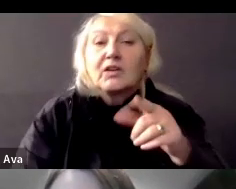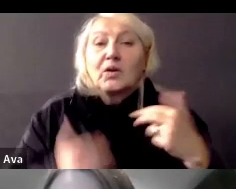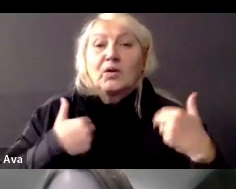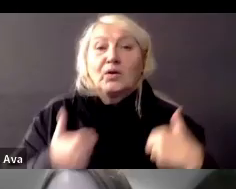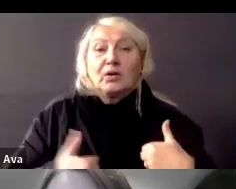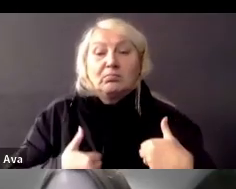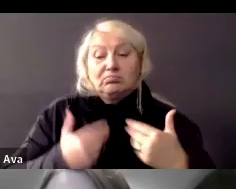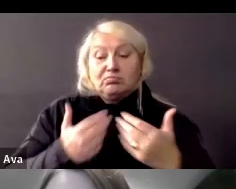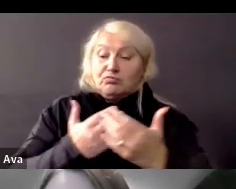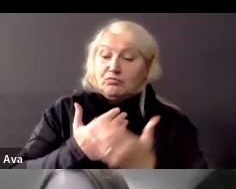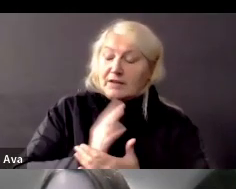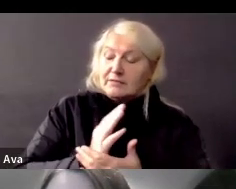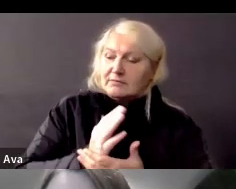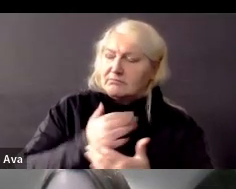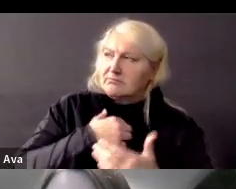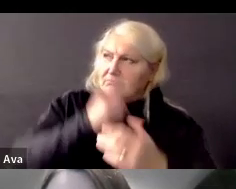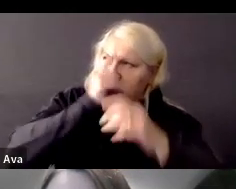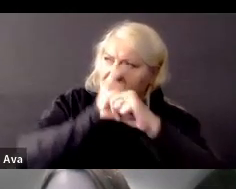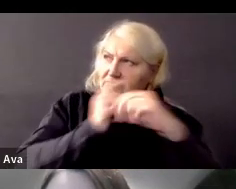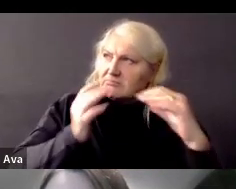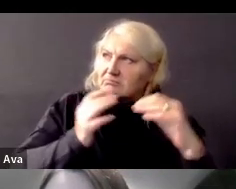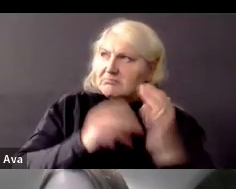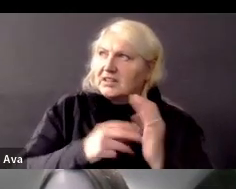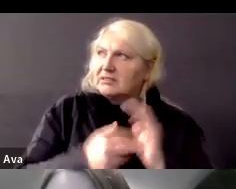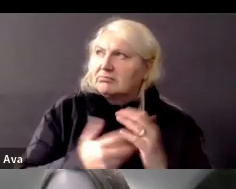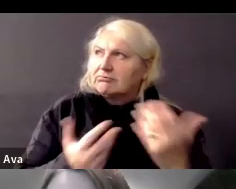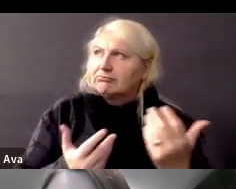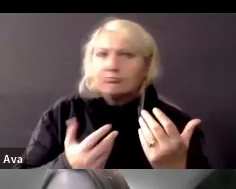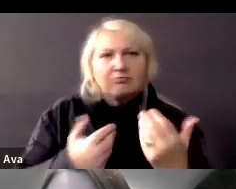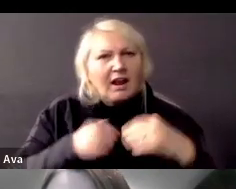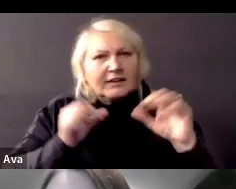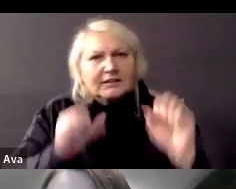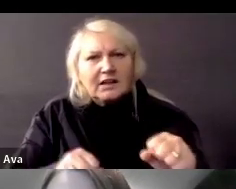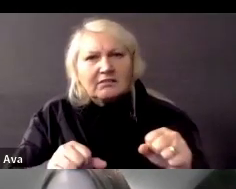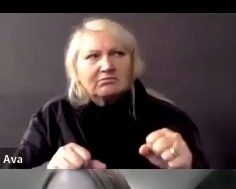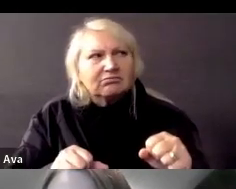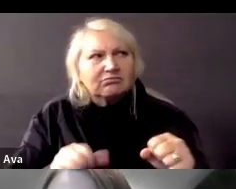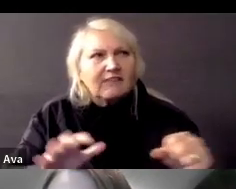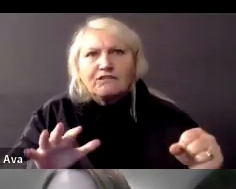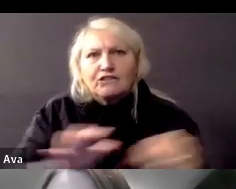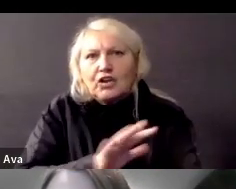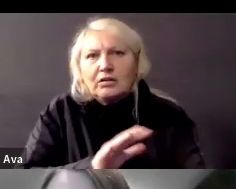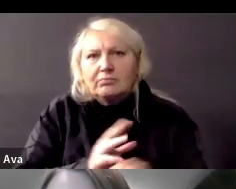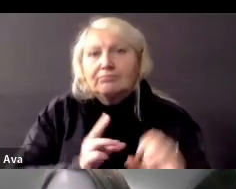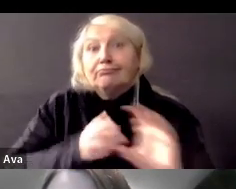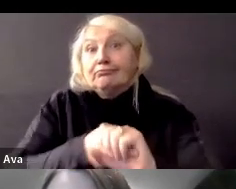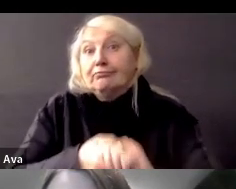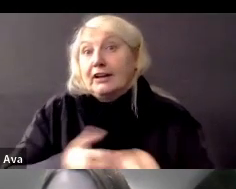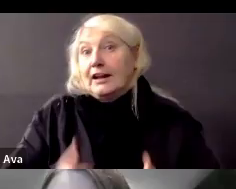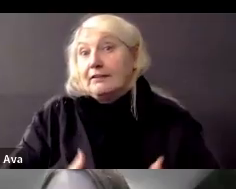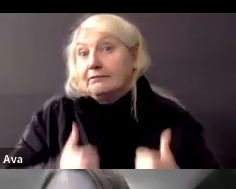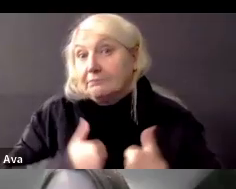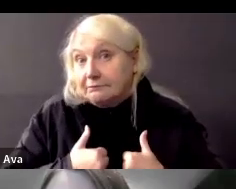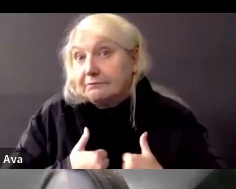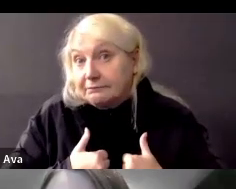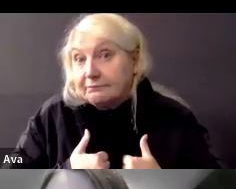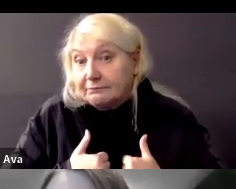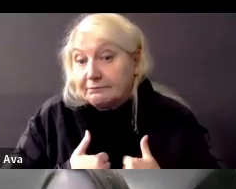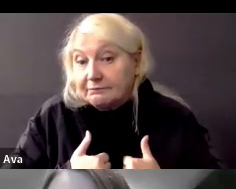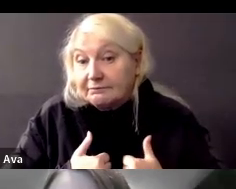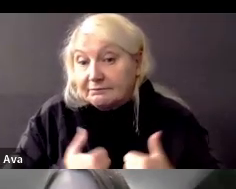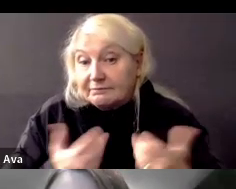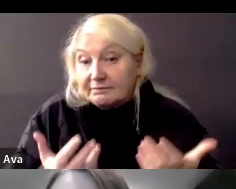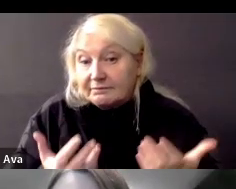having the ability to fully participate in all aspects of life within